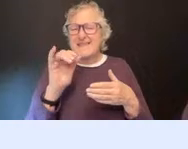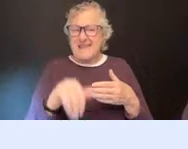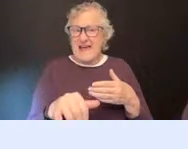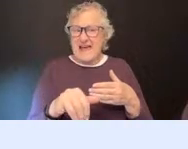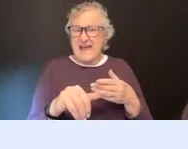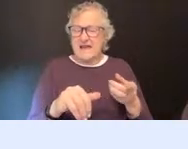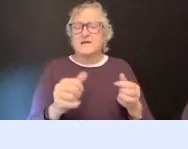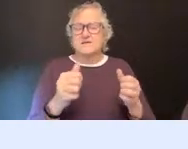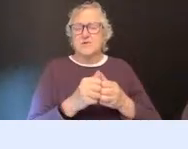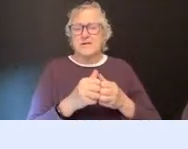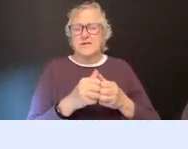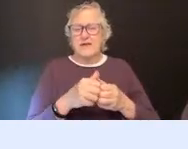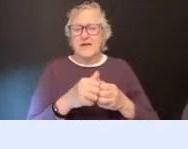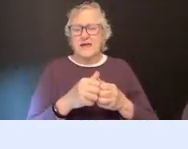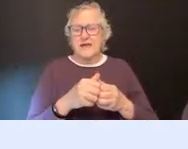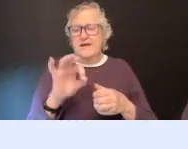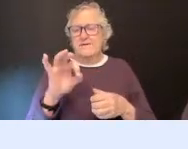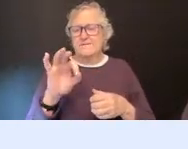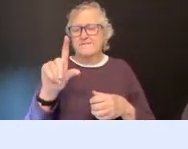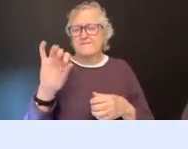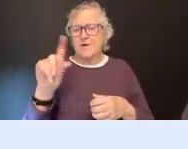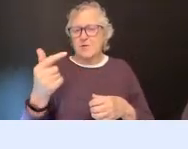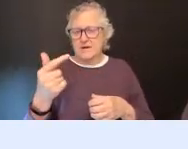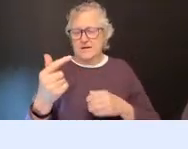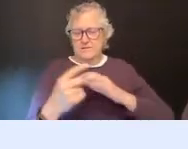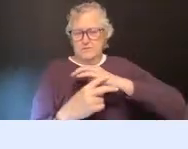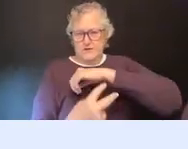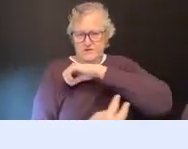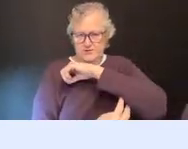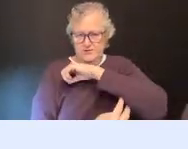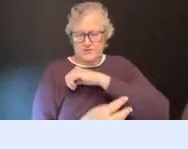Thank you very much. Thank you, Bob.